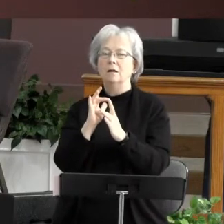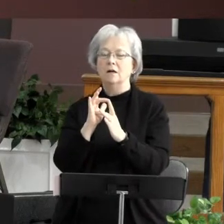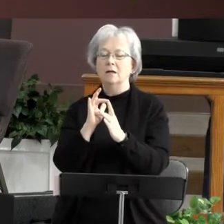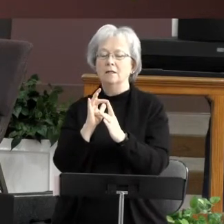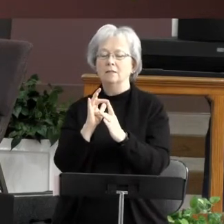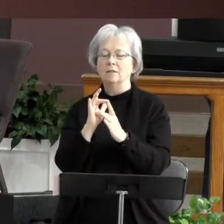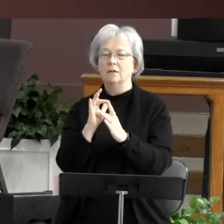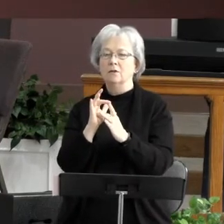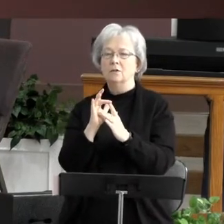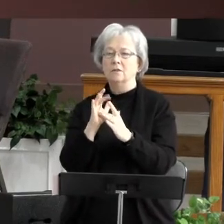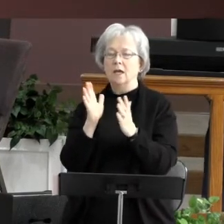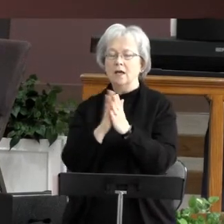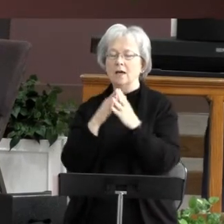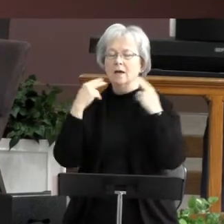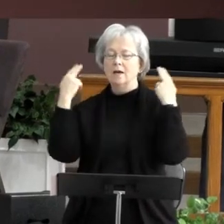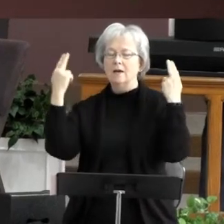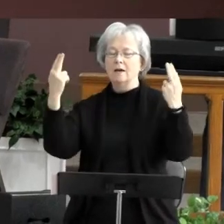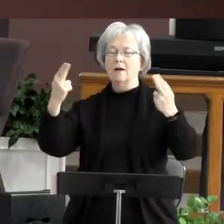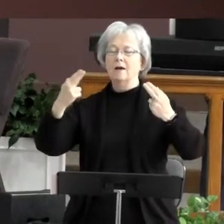Jesus.